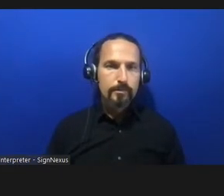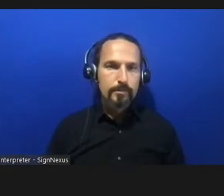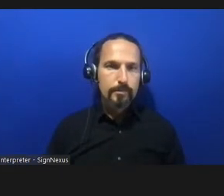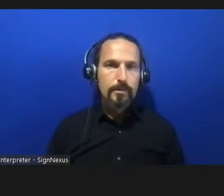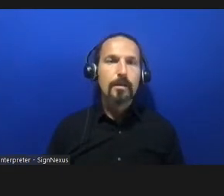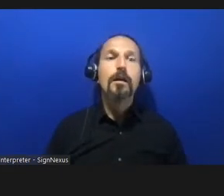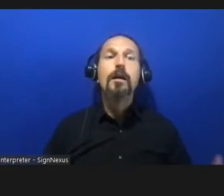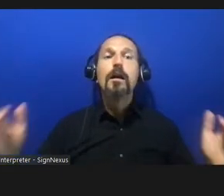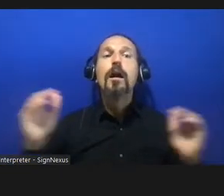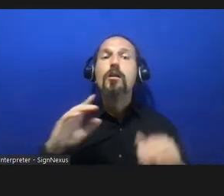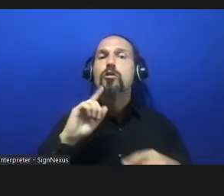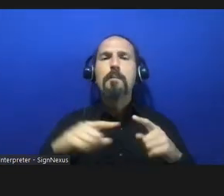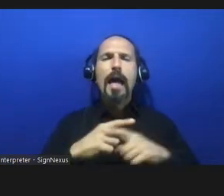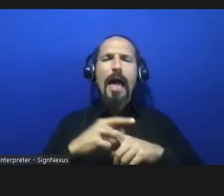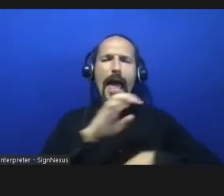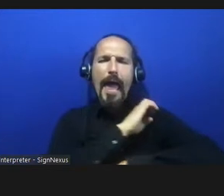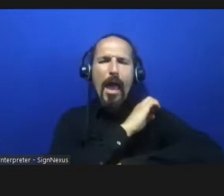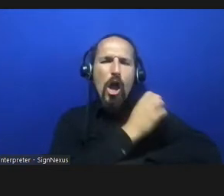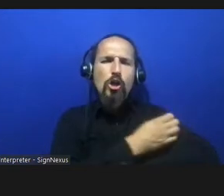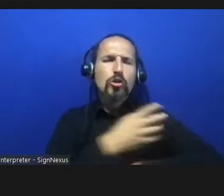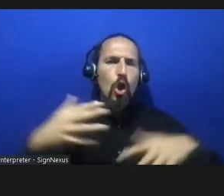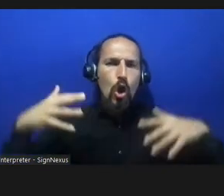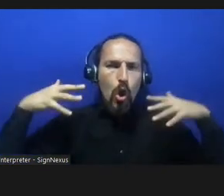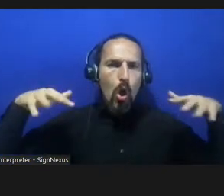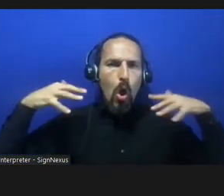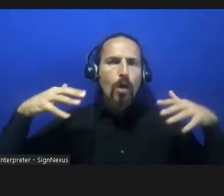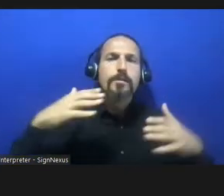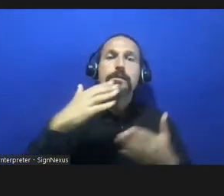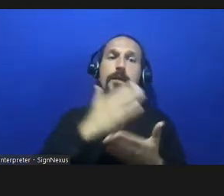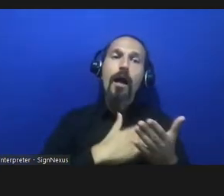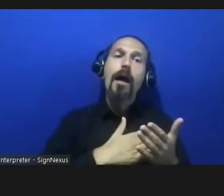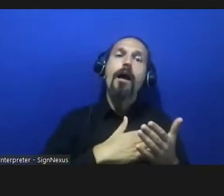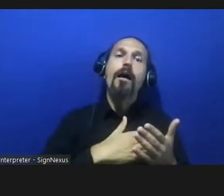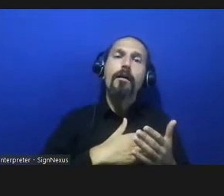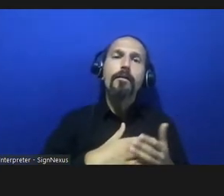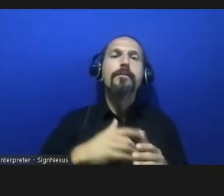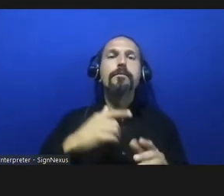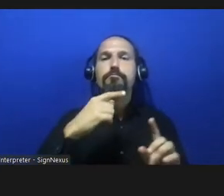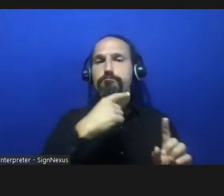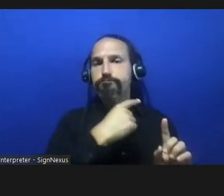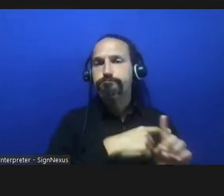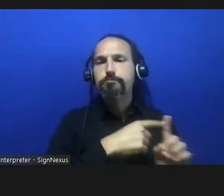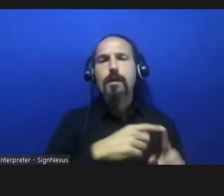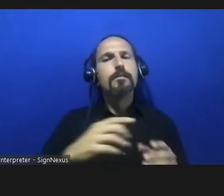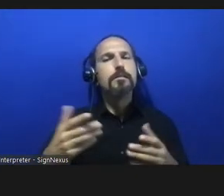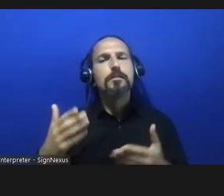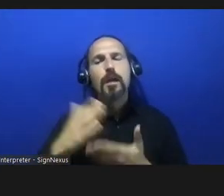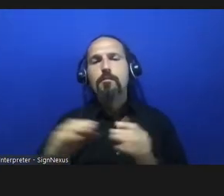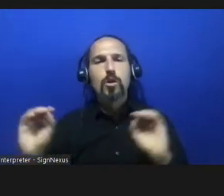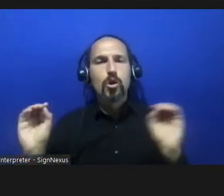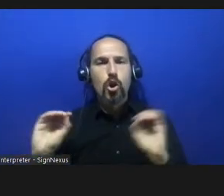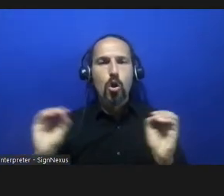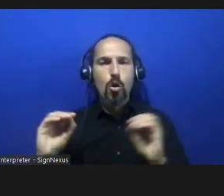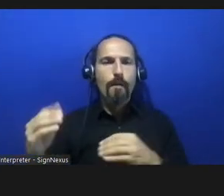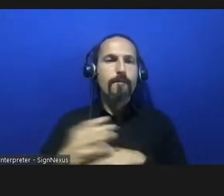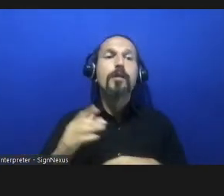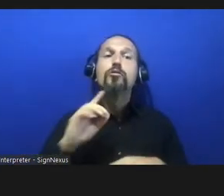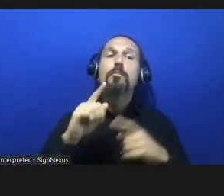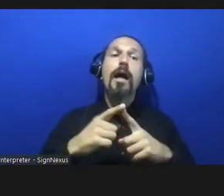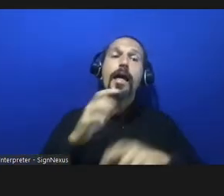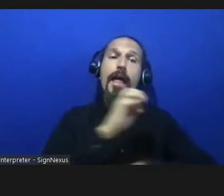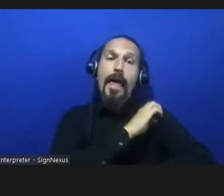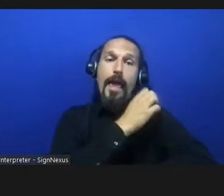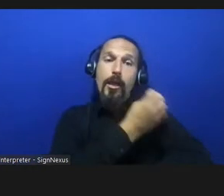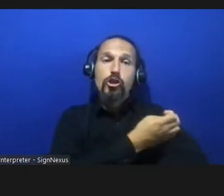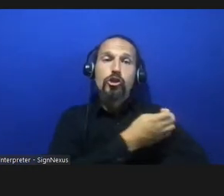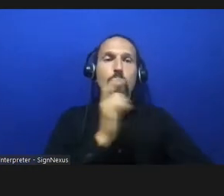in terms of energy and noise again there are beneficial effects and no adverse effects with respect to energy the region would benefit